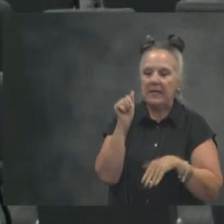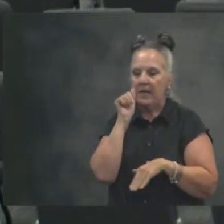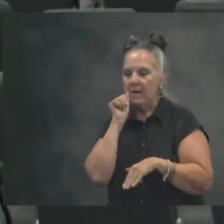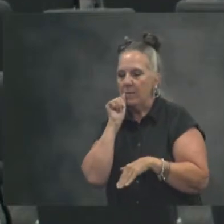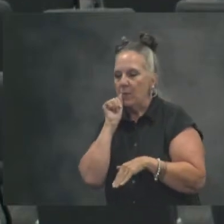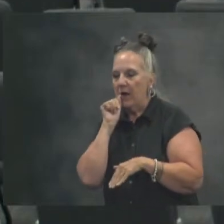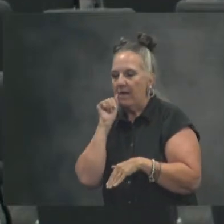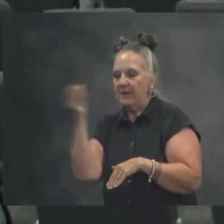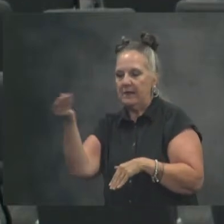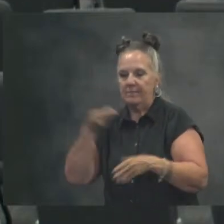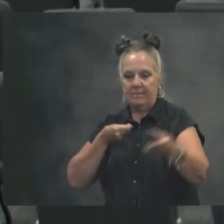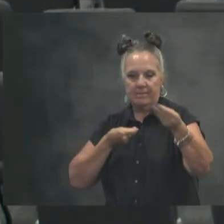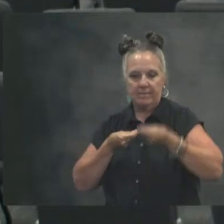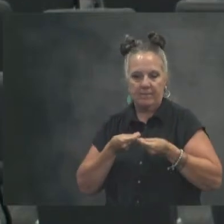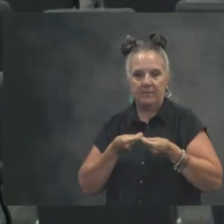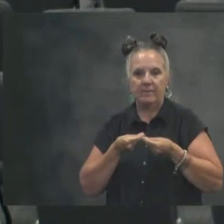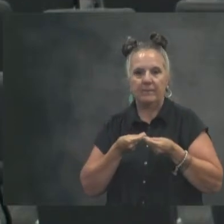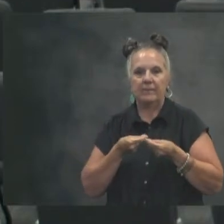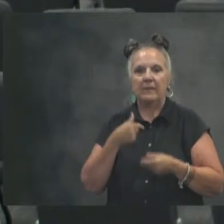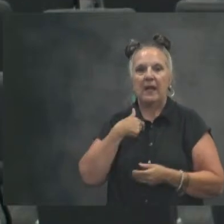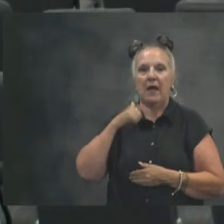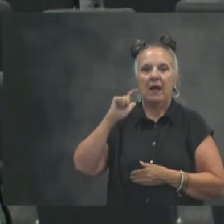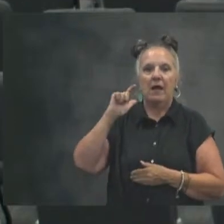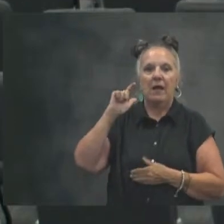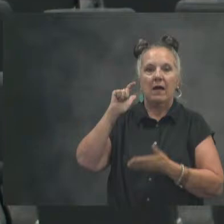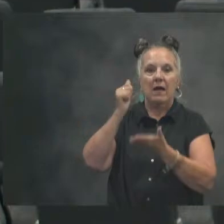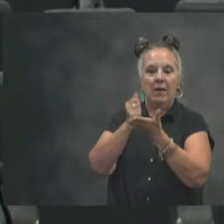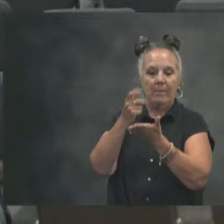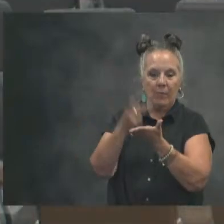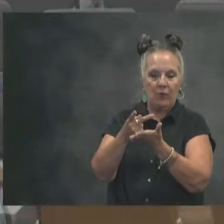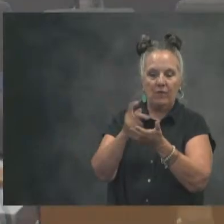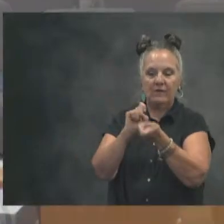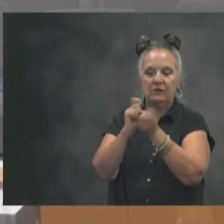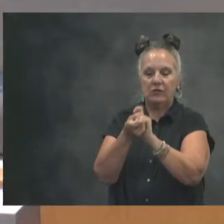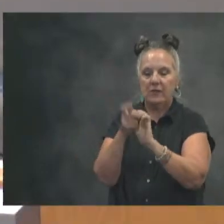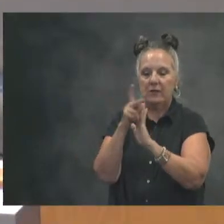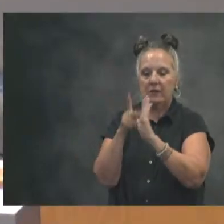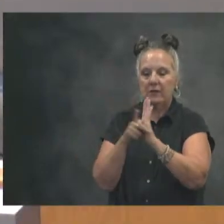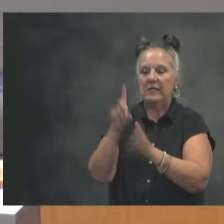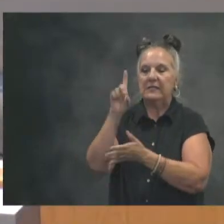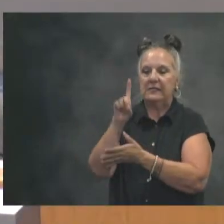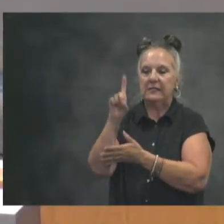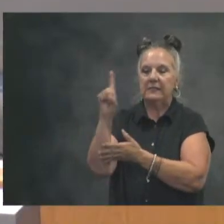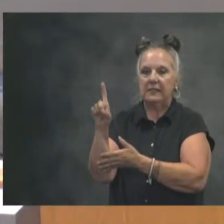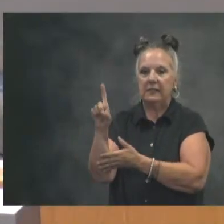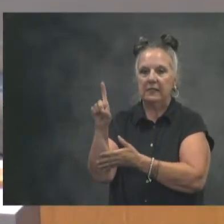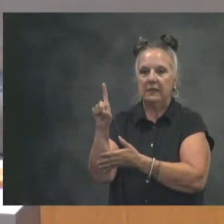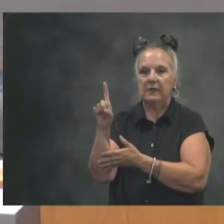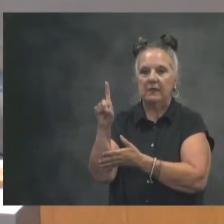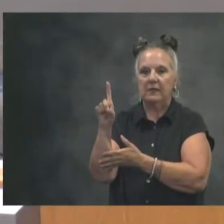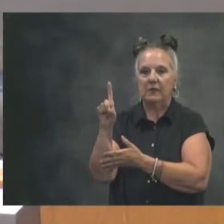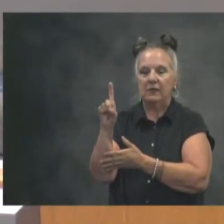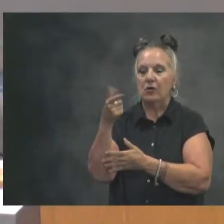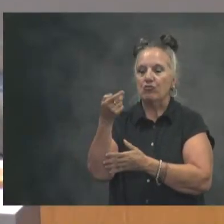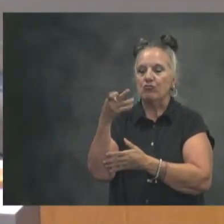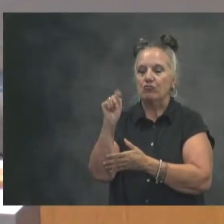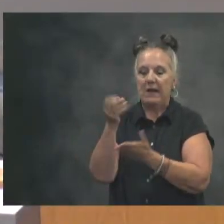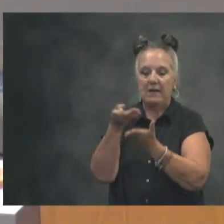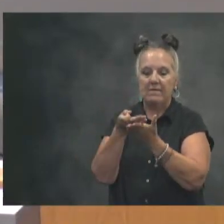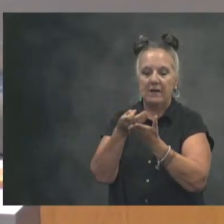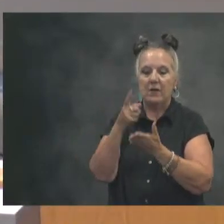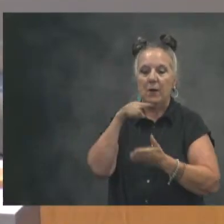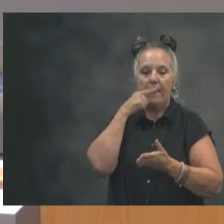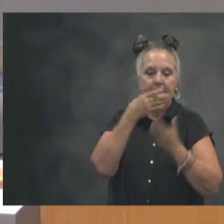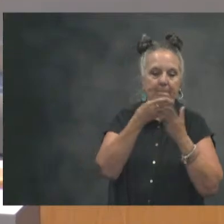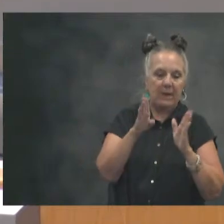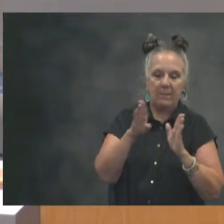sources. Madam President, I move to approve the first reading of proposed changes to policy DD entitled Grant Funding from Public